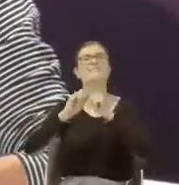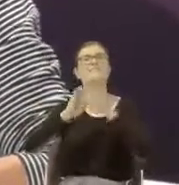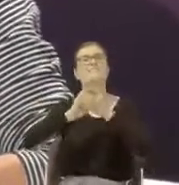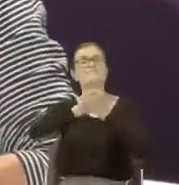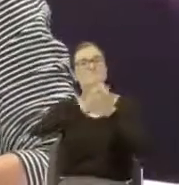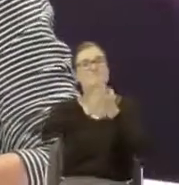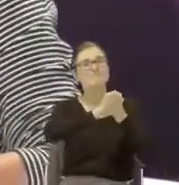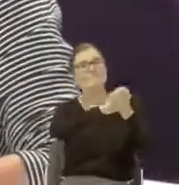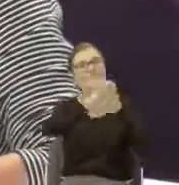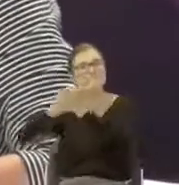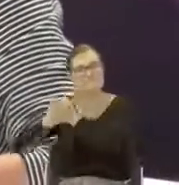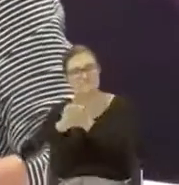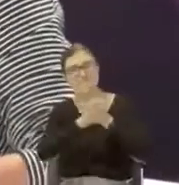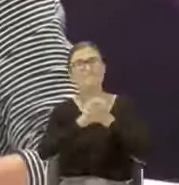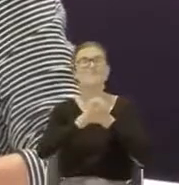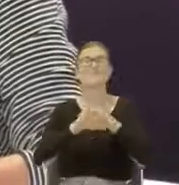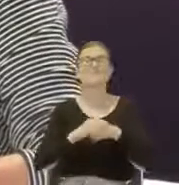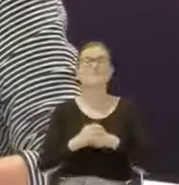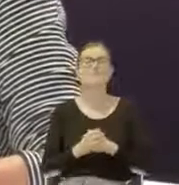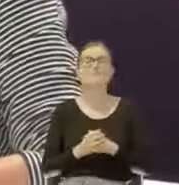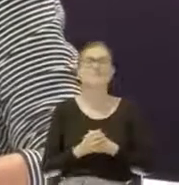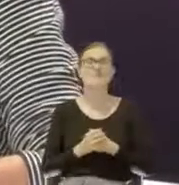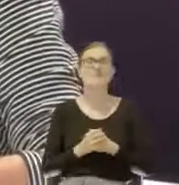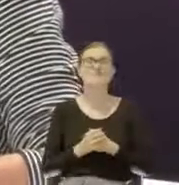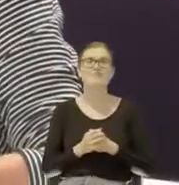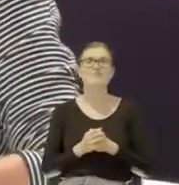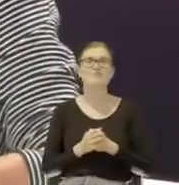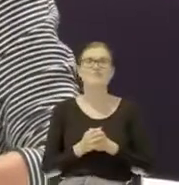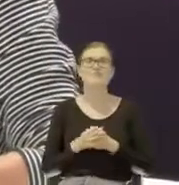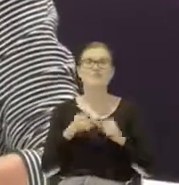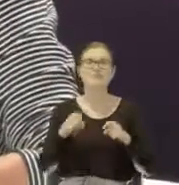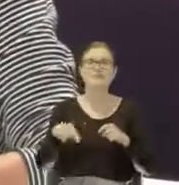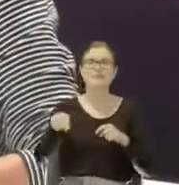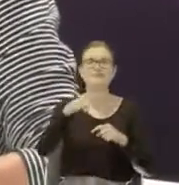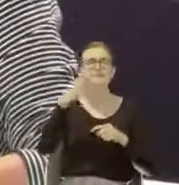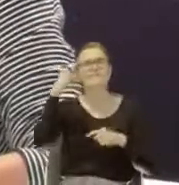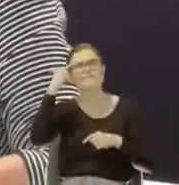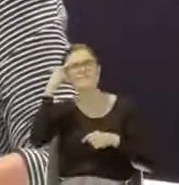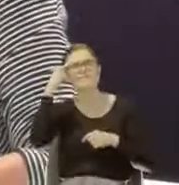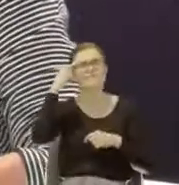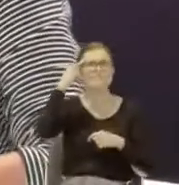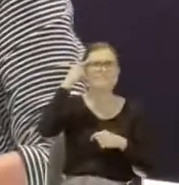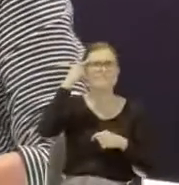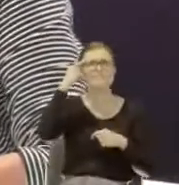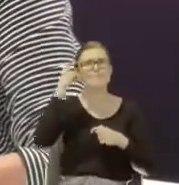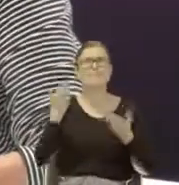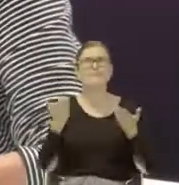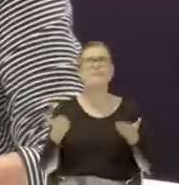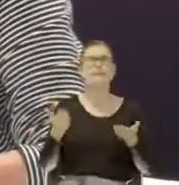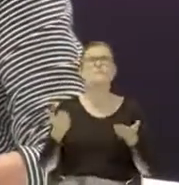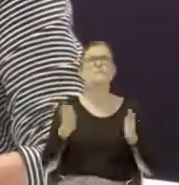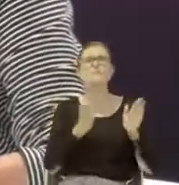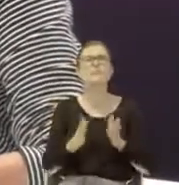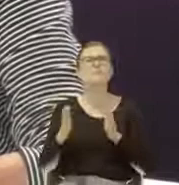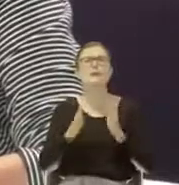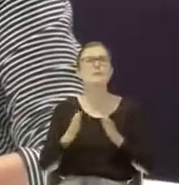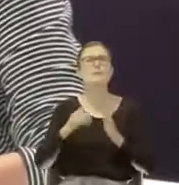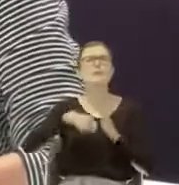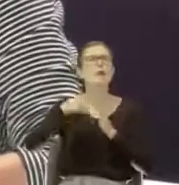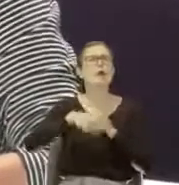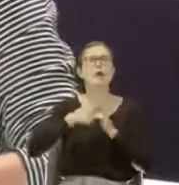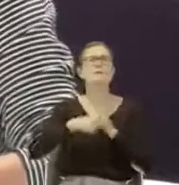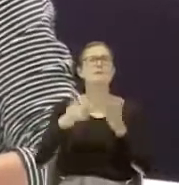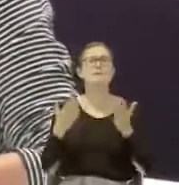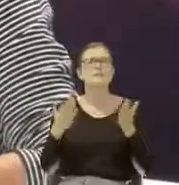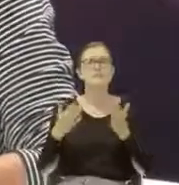ask. We are working now on a project with UCLG to create a town hall on trust in government.